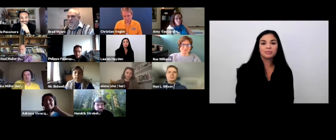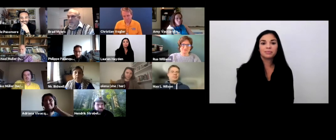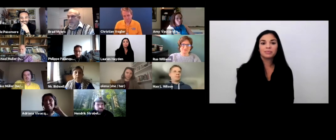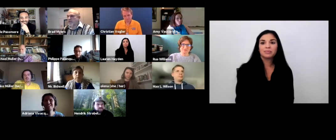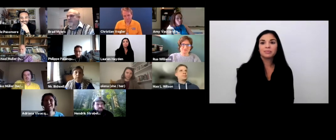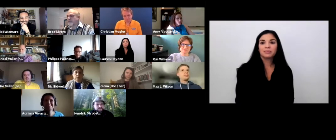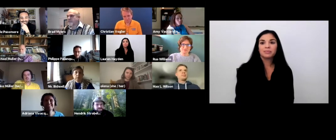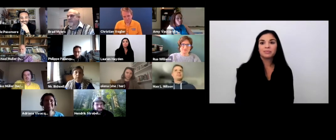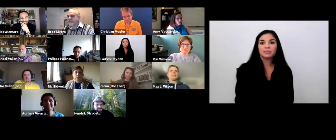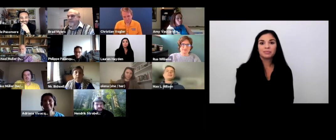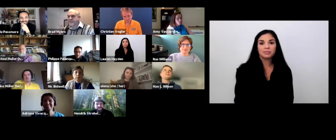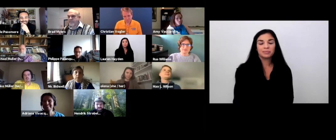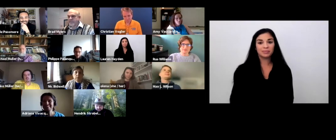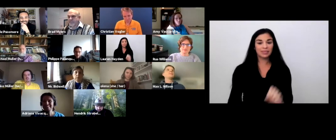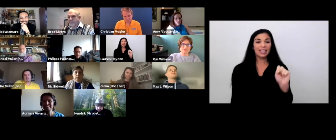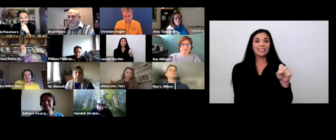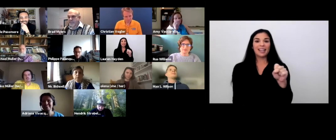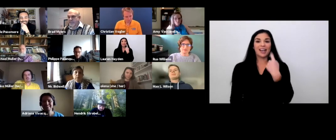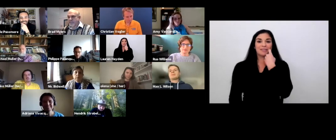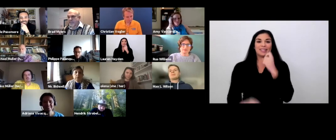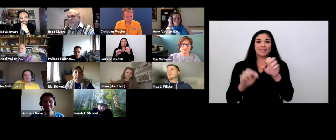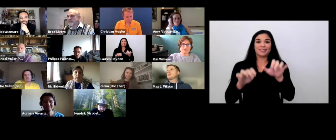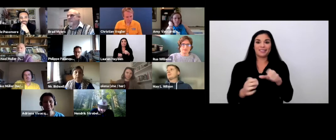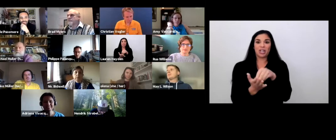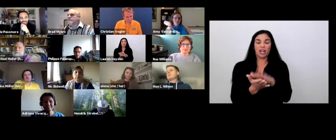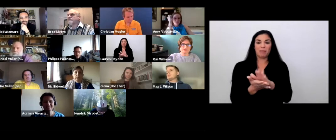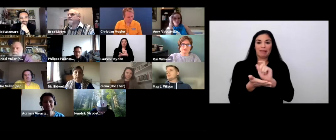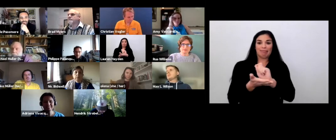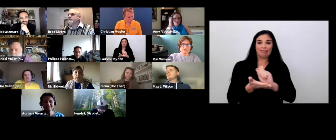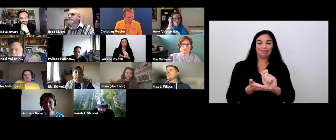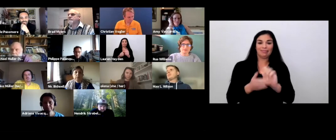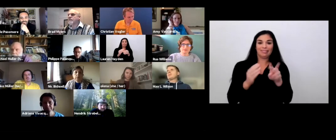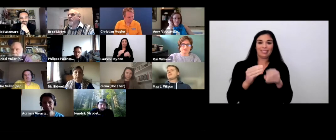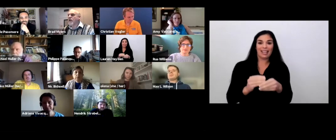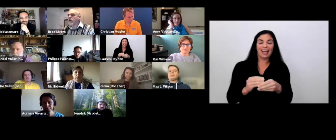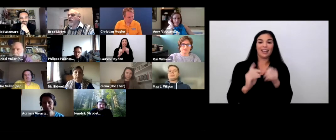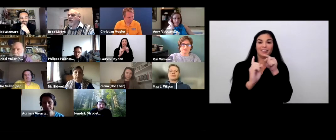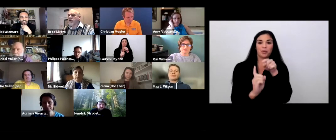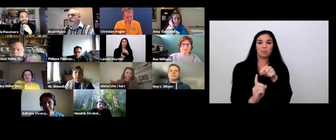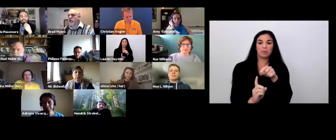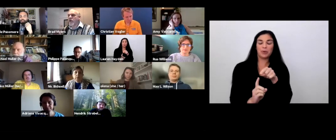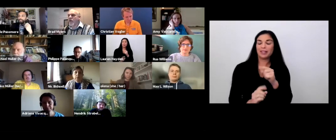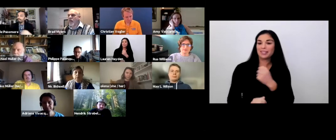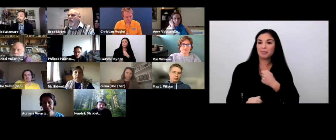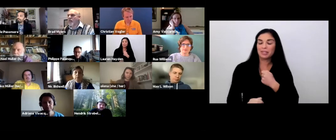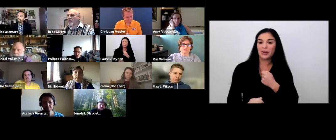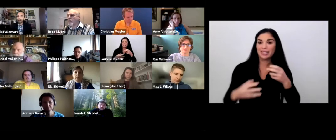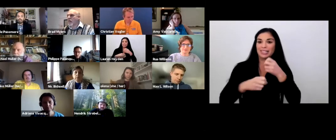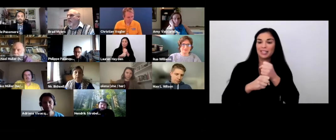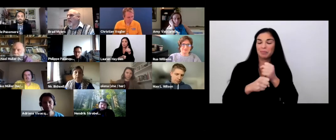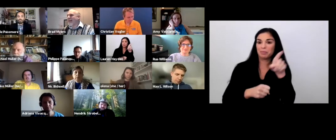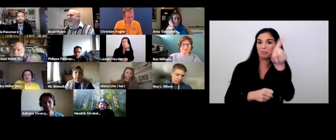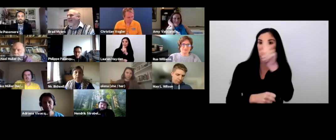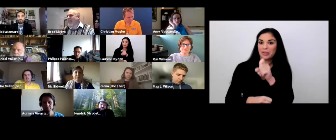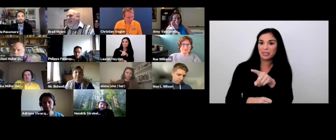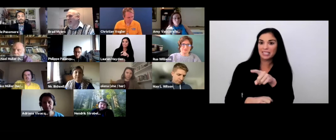the document right now and just adding some clarifications there. Can you sum up the question briefly? I know